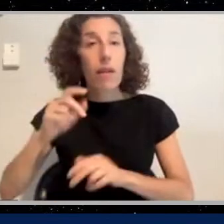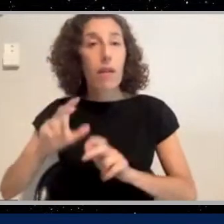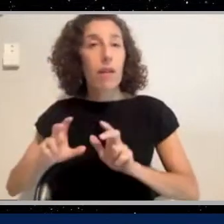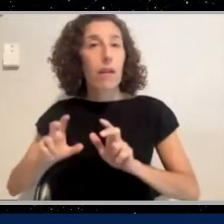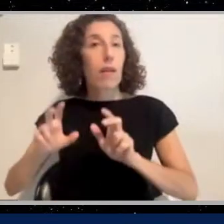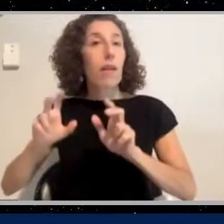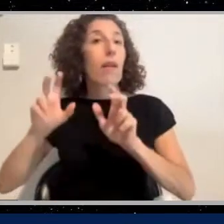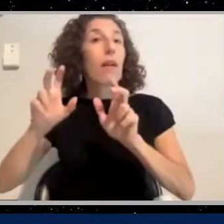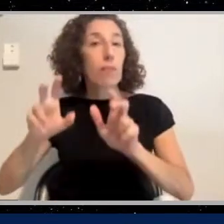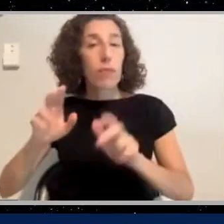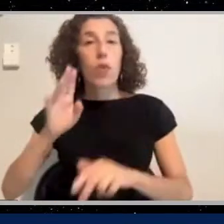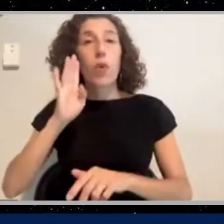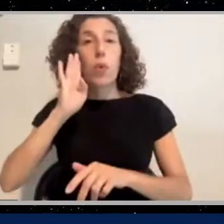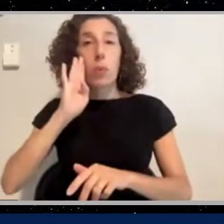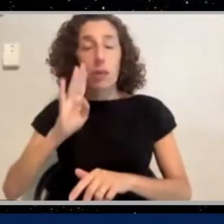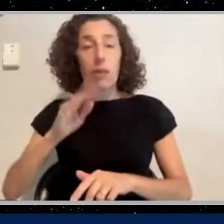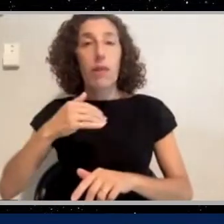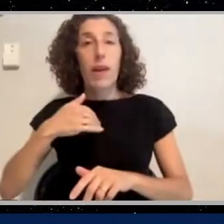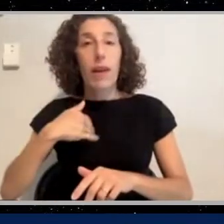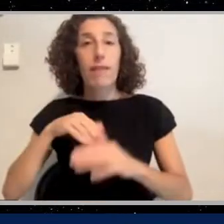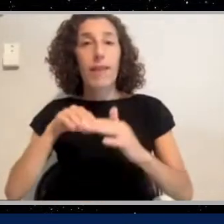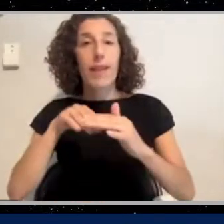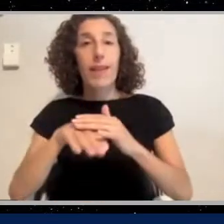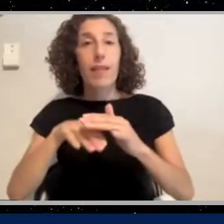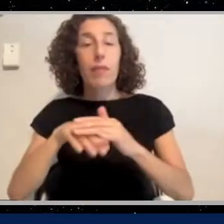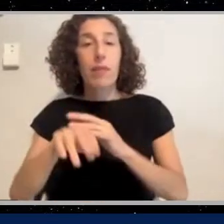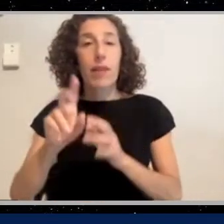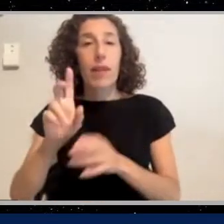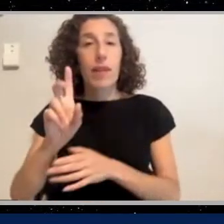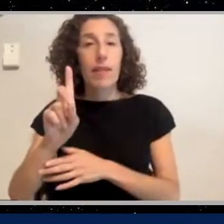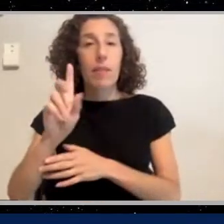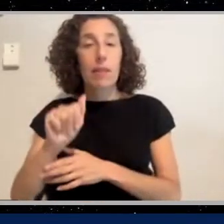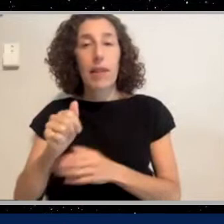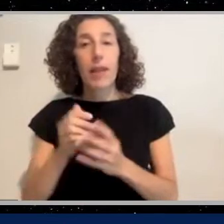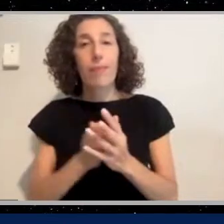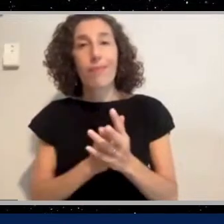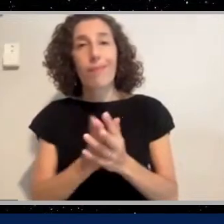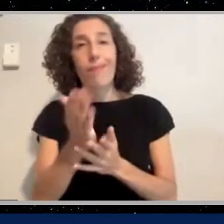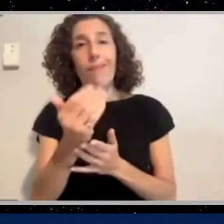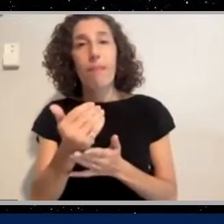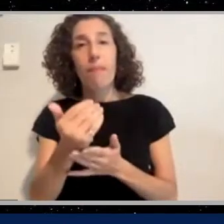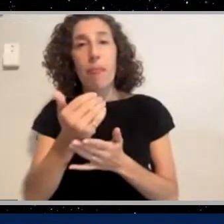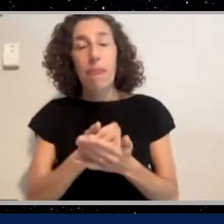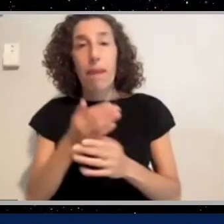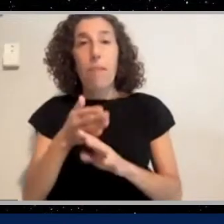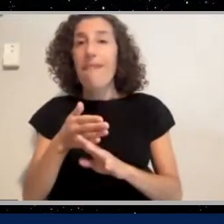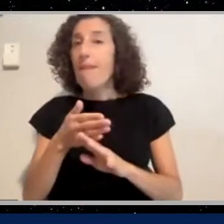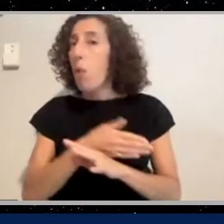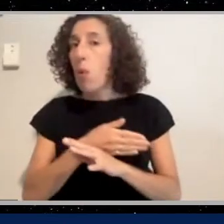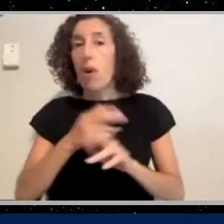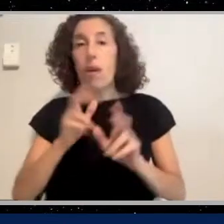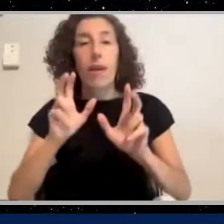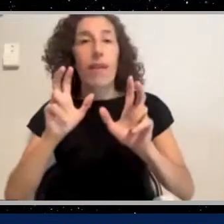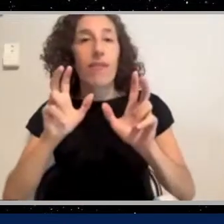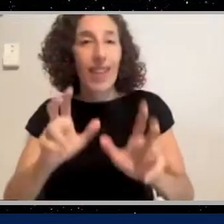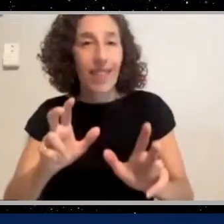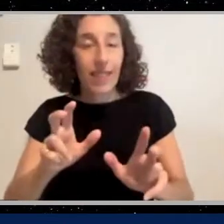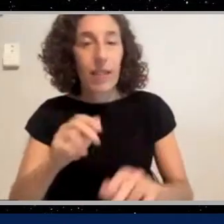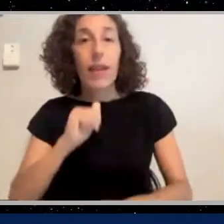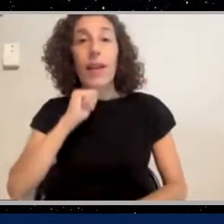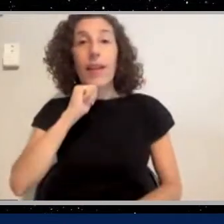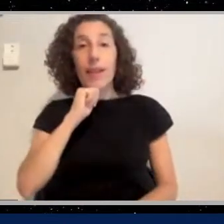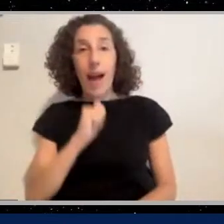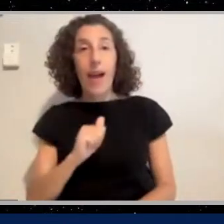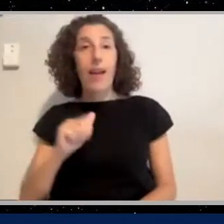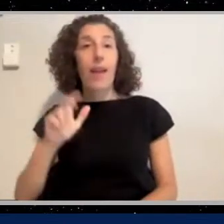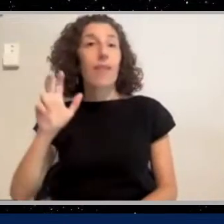for disabled folks from the very beginning. So if we are able to set that expectation with our investment, then we hope that that will permeate